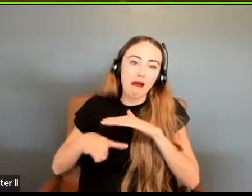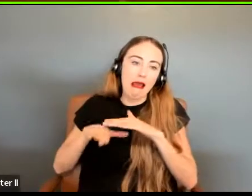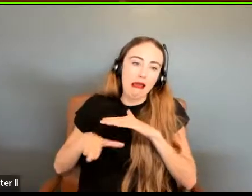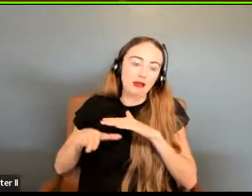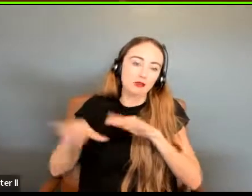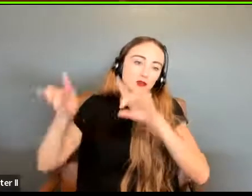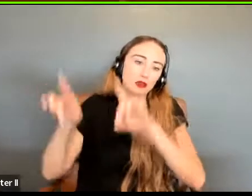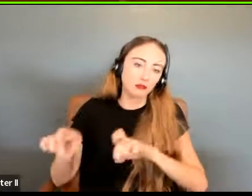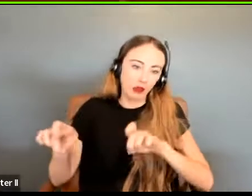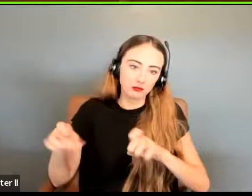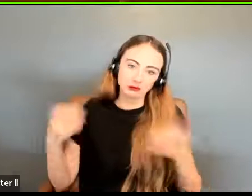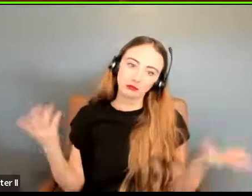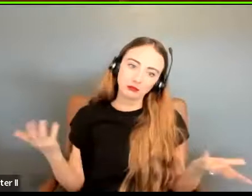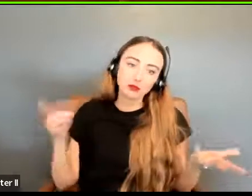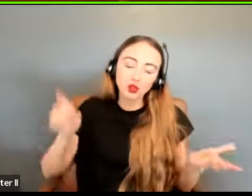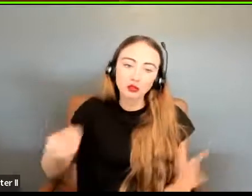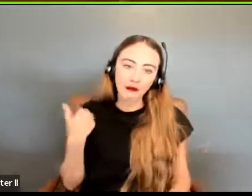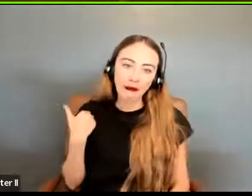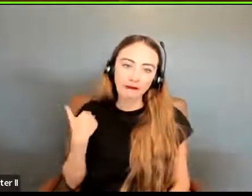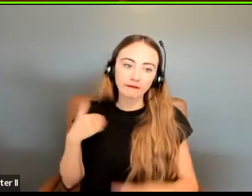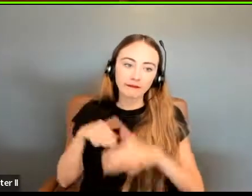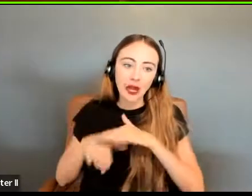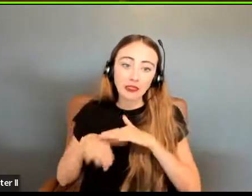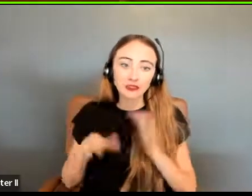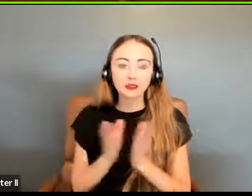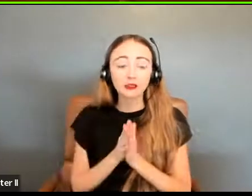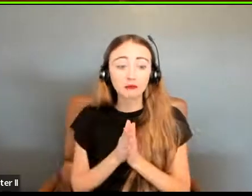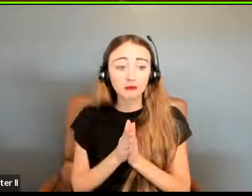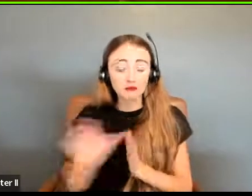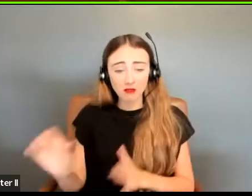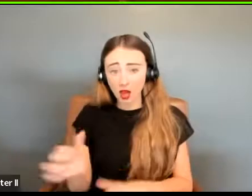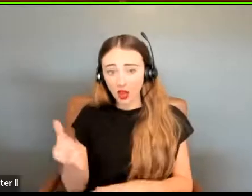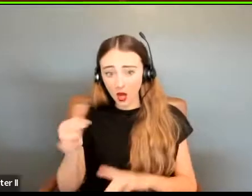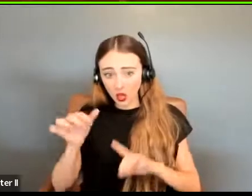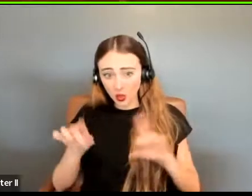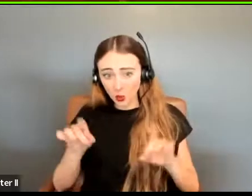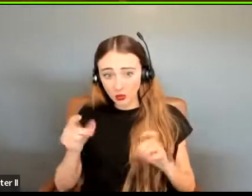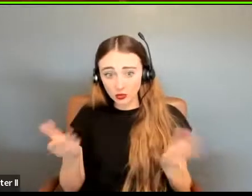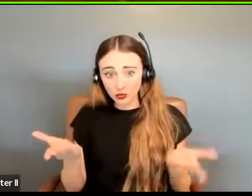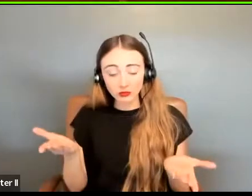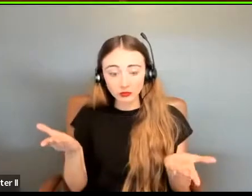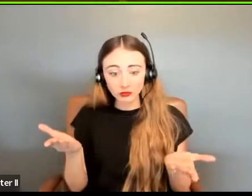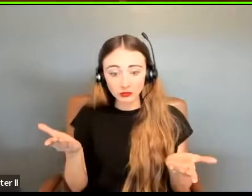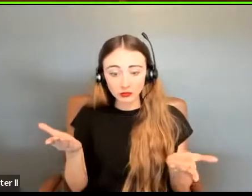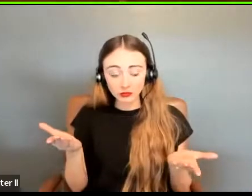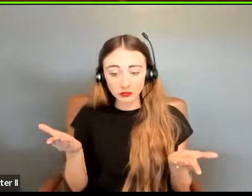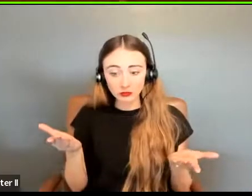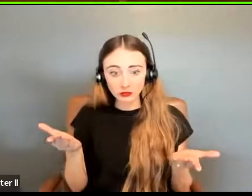exist. Is there further questions or discussion?